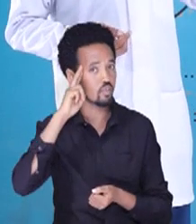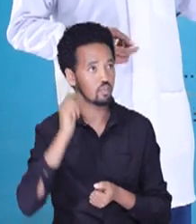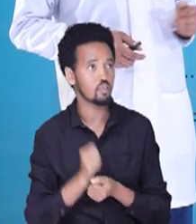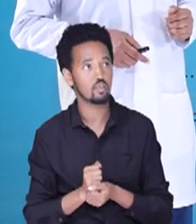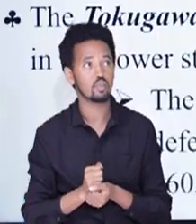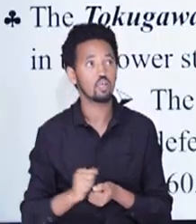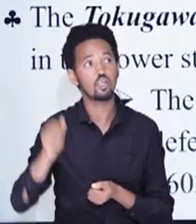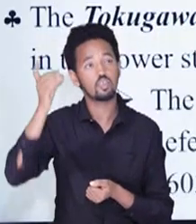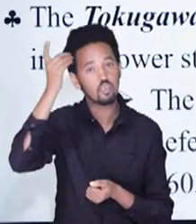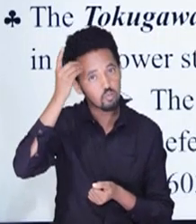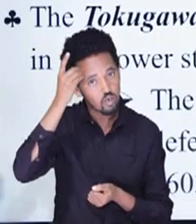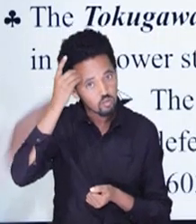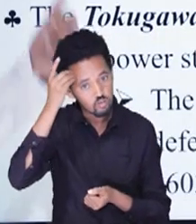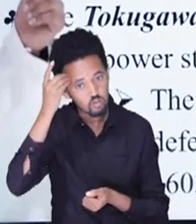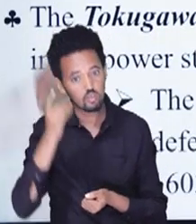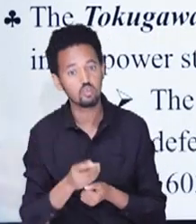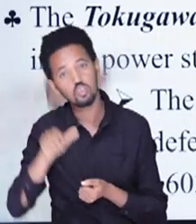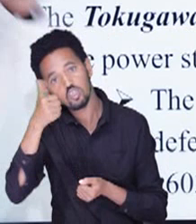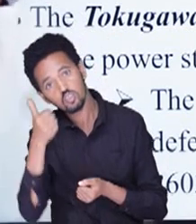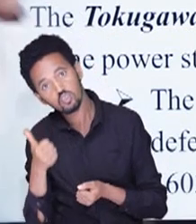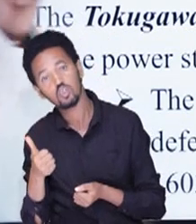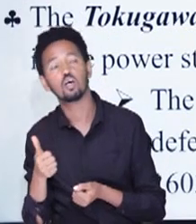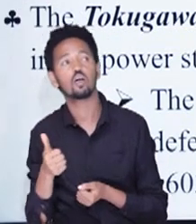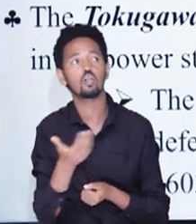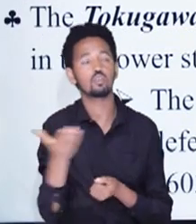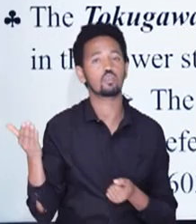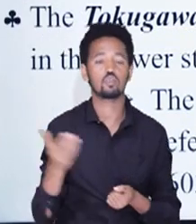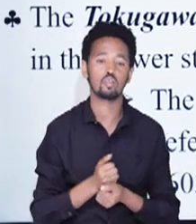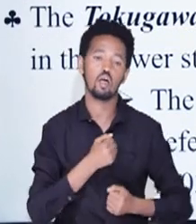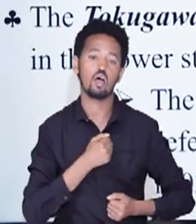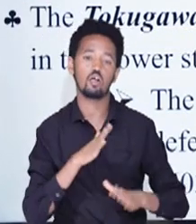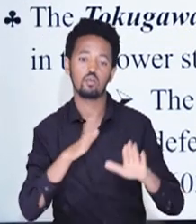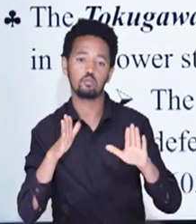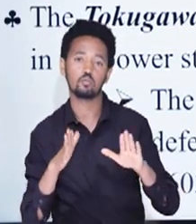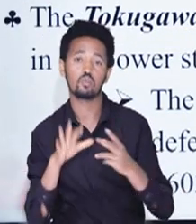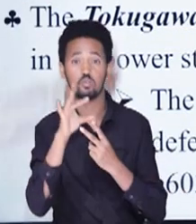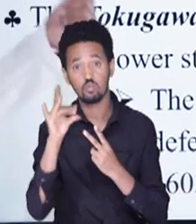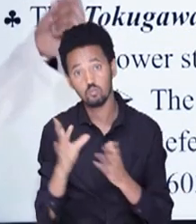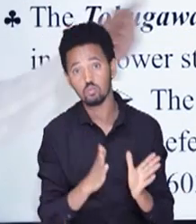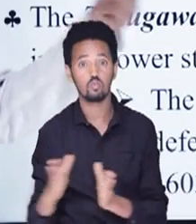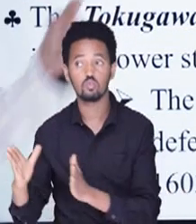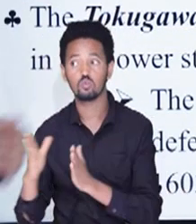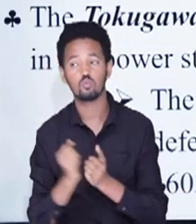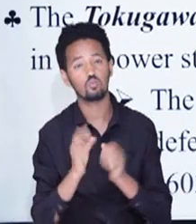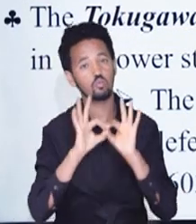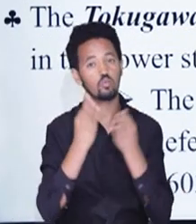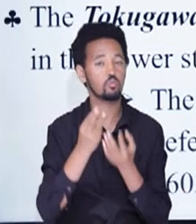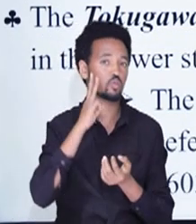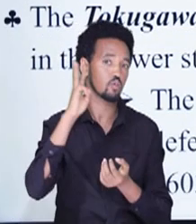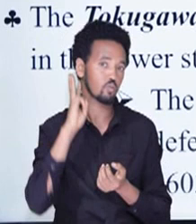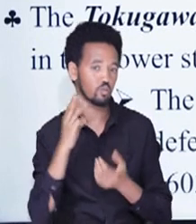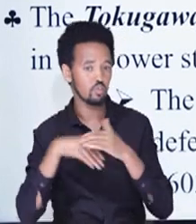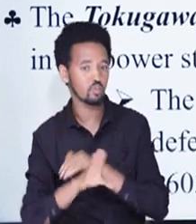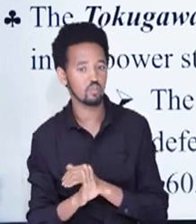The Daimyo fought against each other to power with their own armies of Samurai. The Tokugawa Daimyo family was in